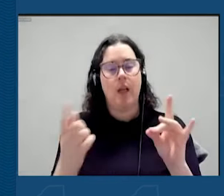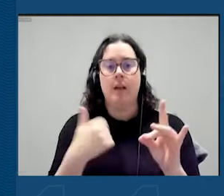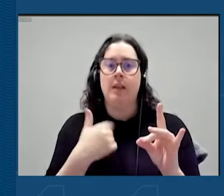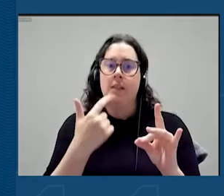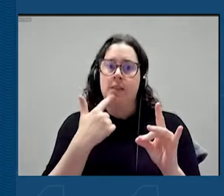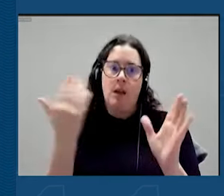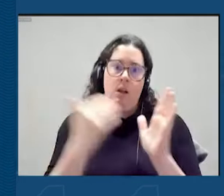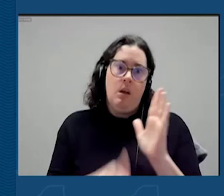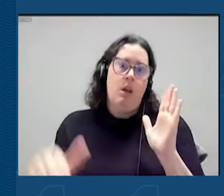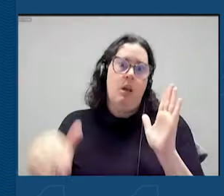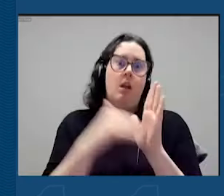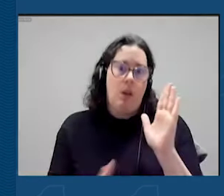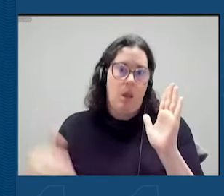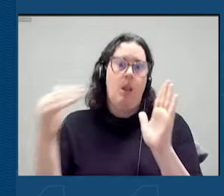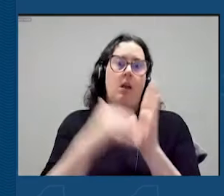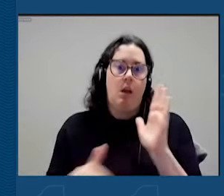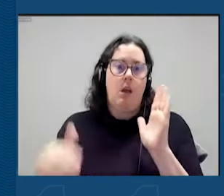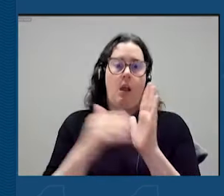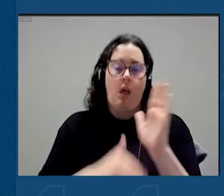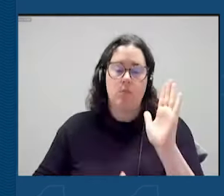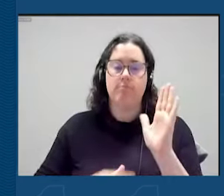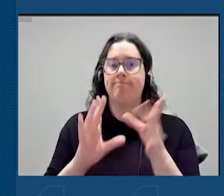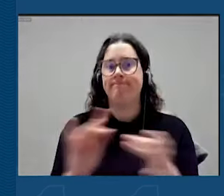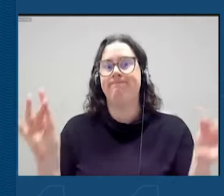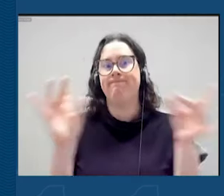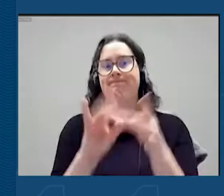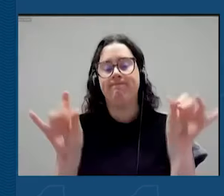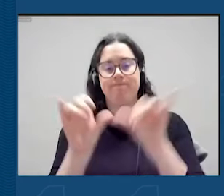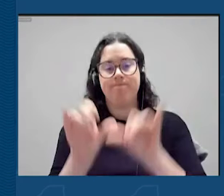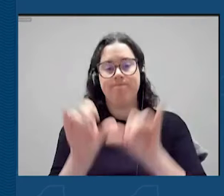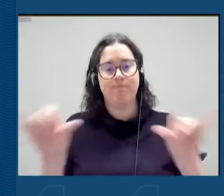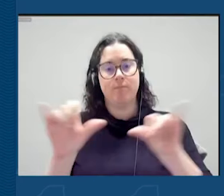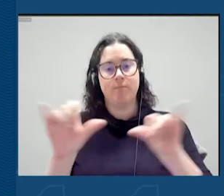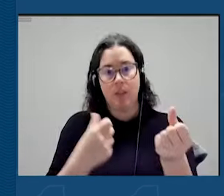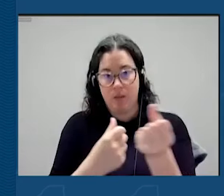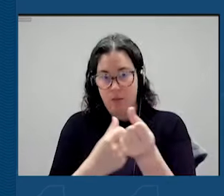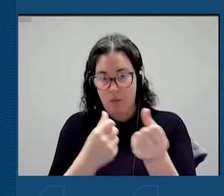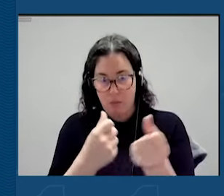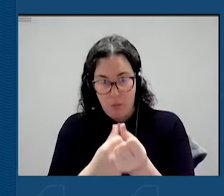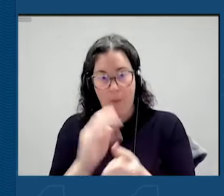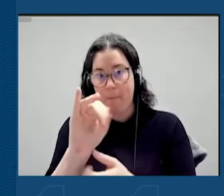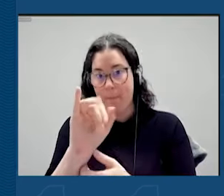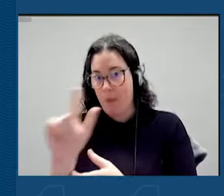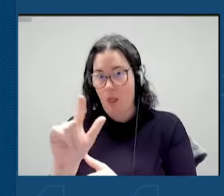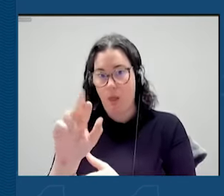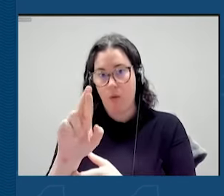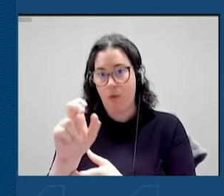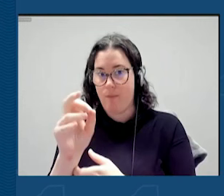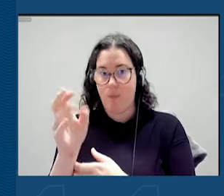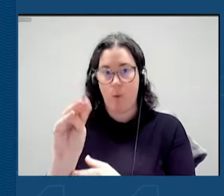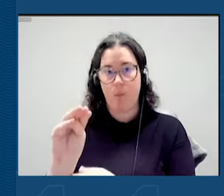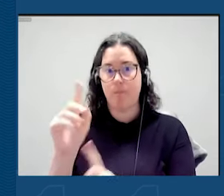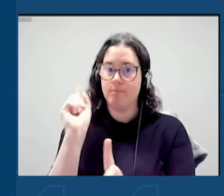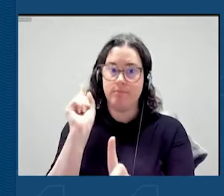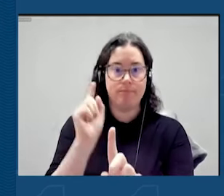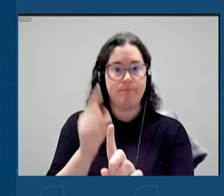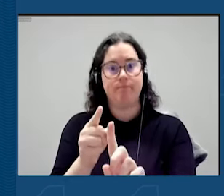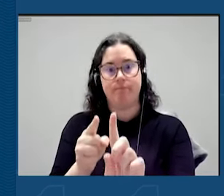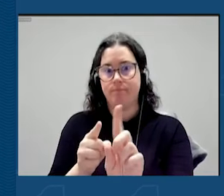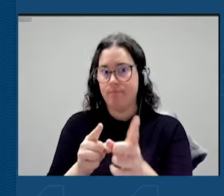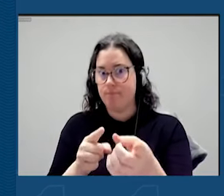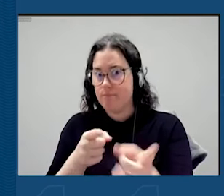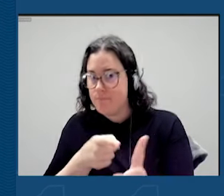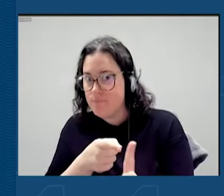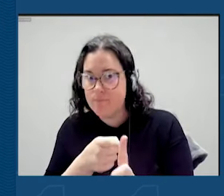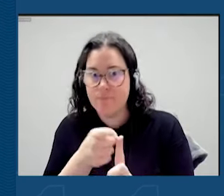State of the State. I'll say it again. I've always supported the underlying premise behind bail reform. Full stop. Because I don't believe